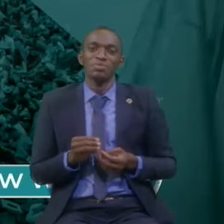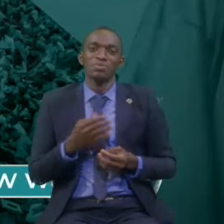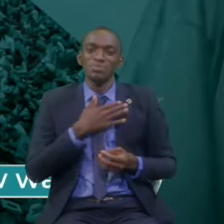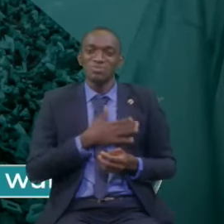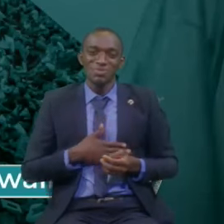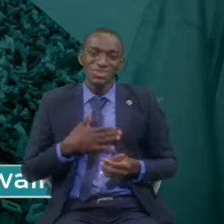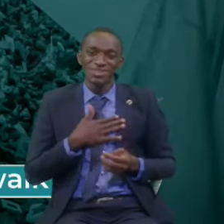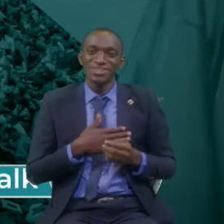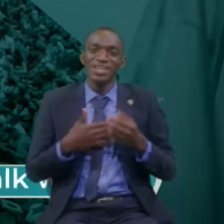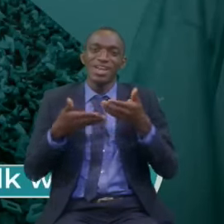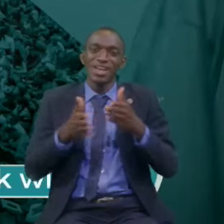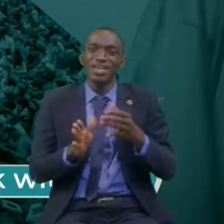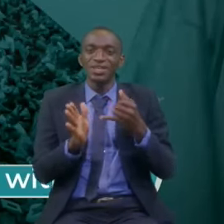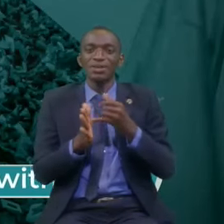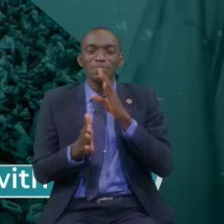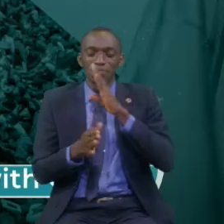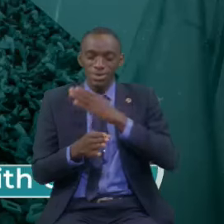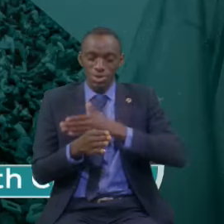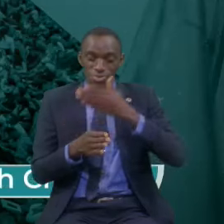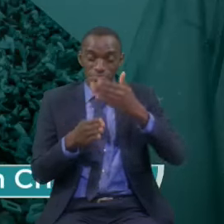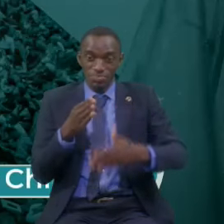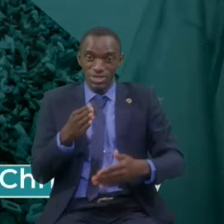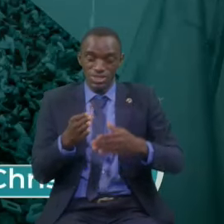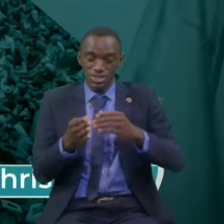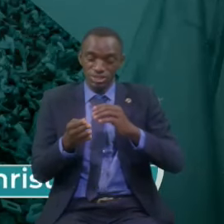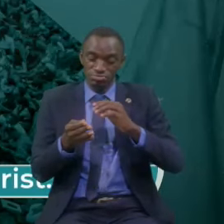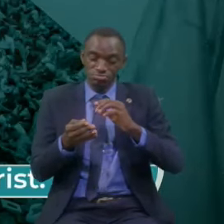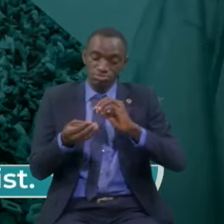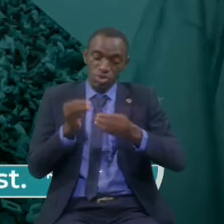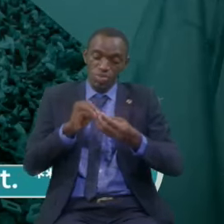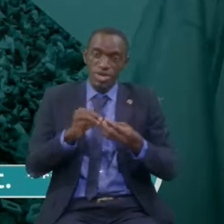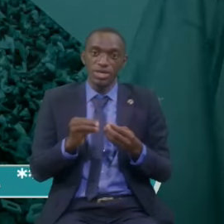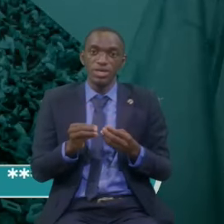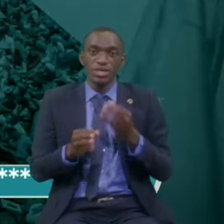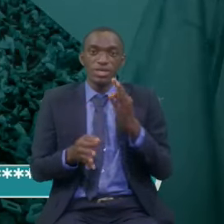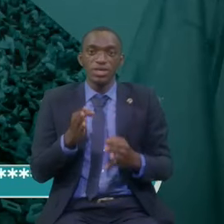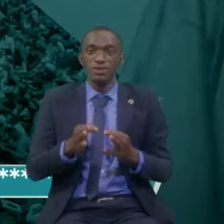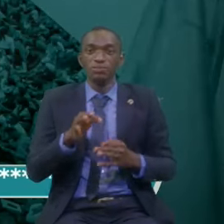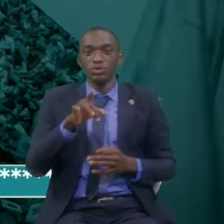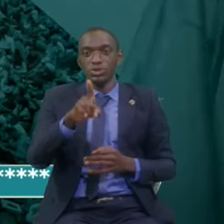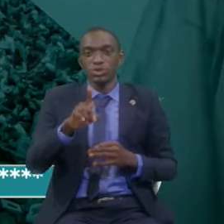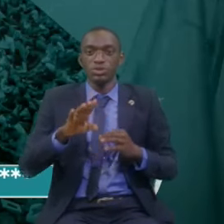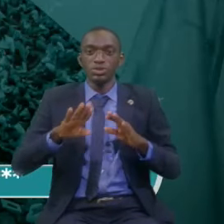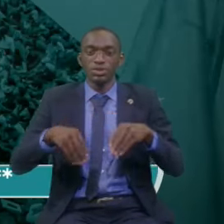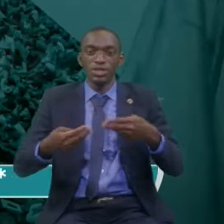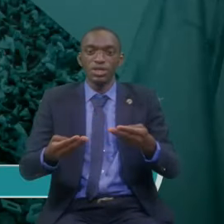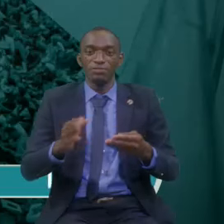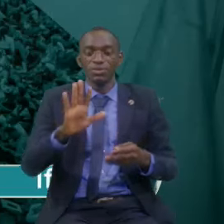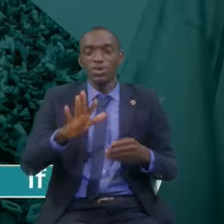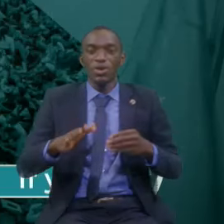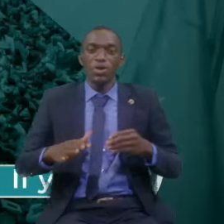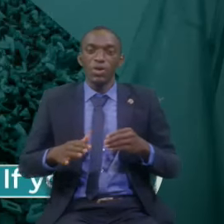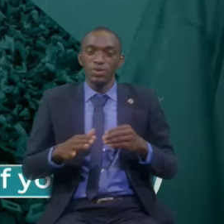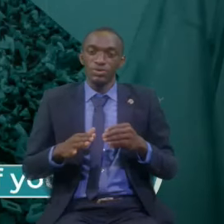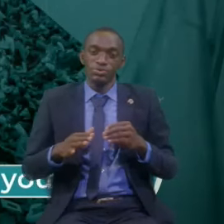complete digit. And if you give your life online, there is a